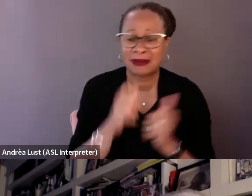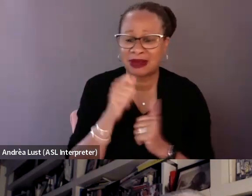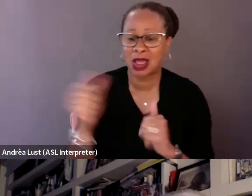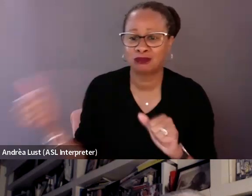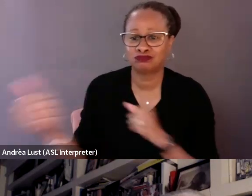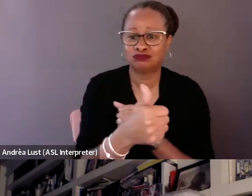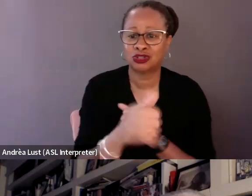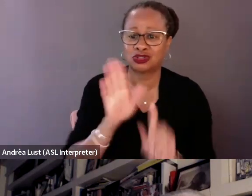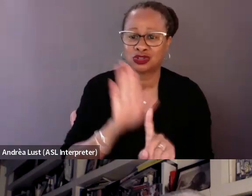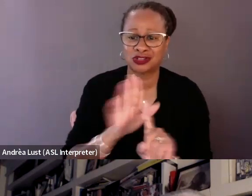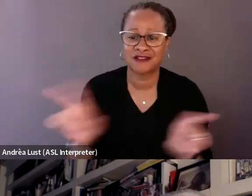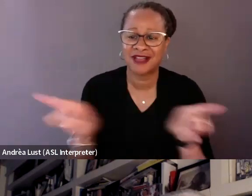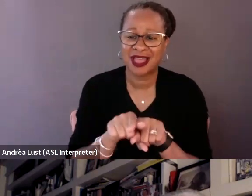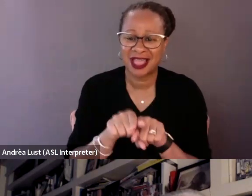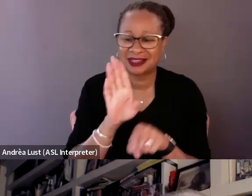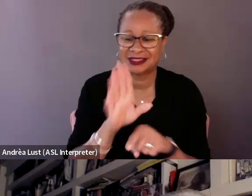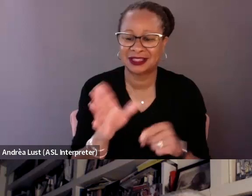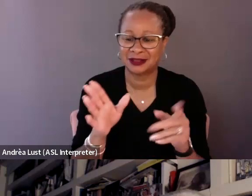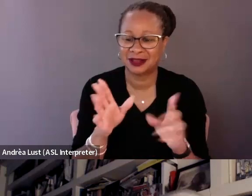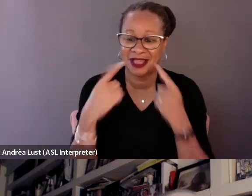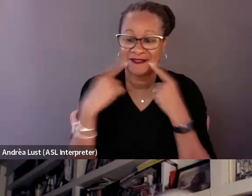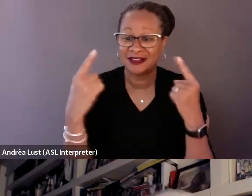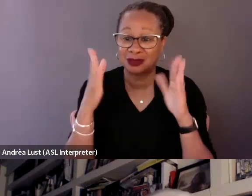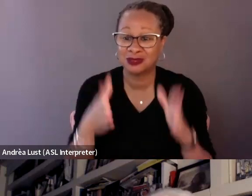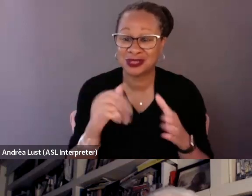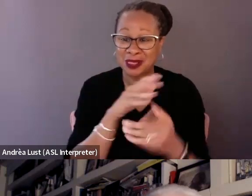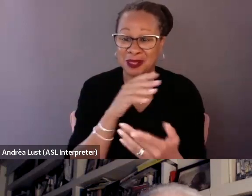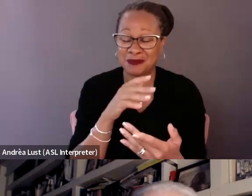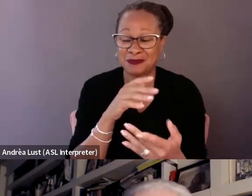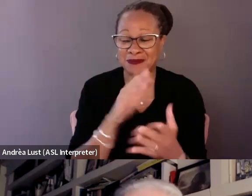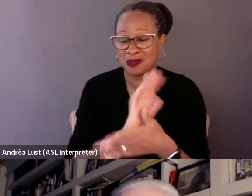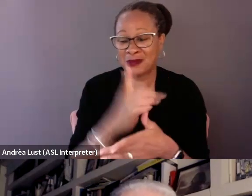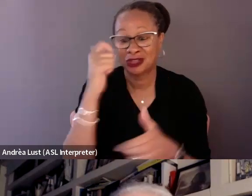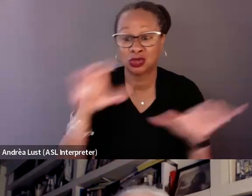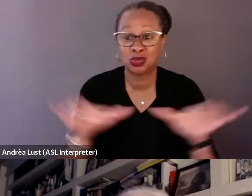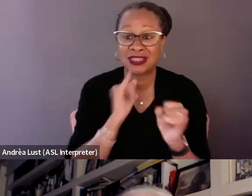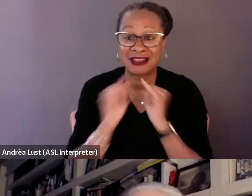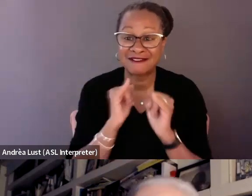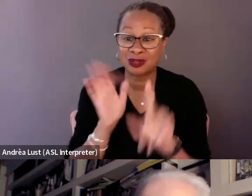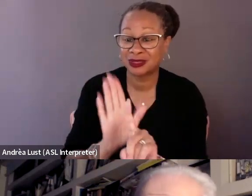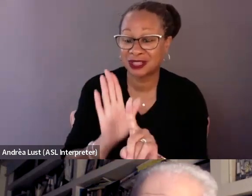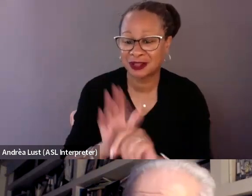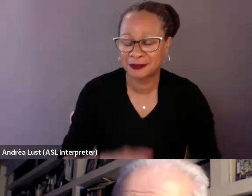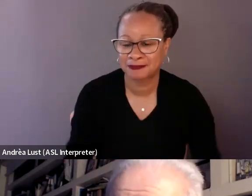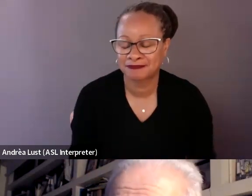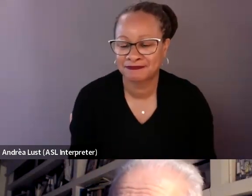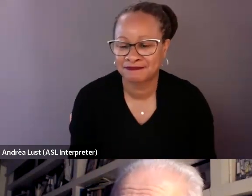yourself as the star of the movie, since you were doing the interviews. I don't really create,